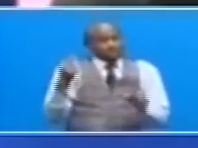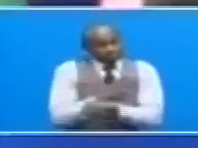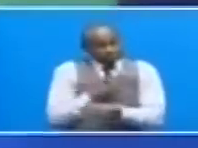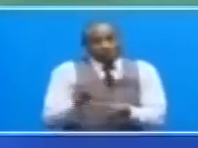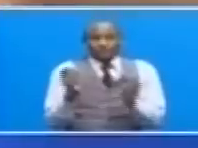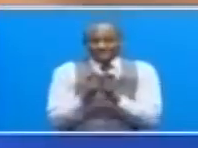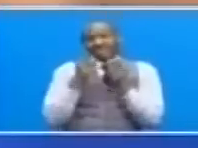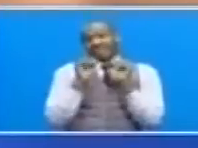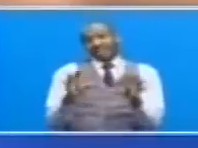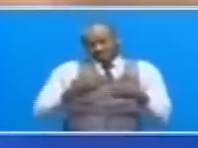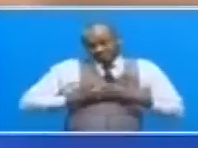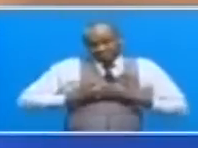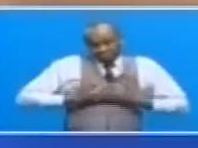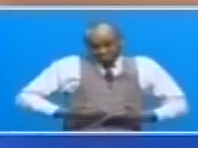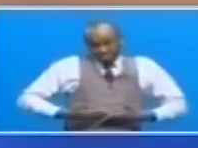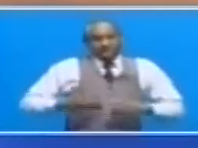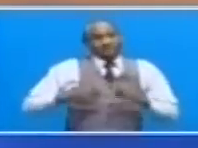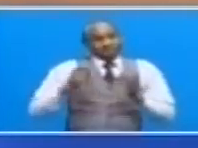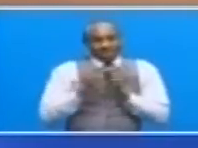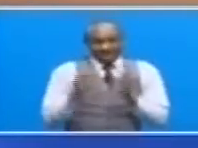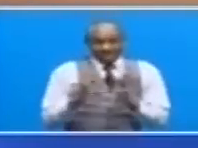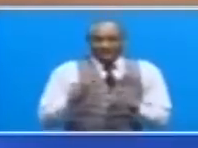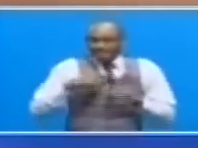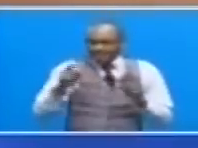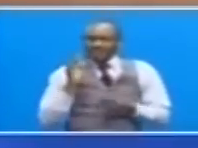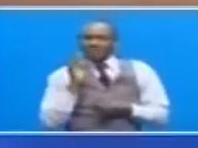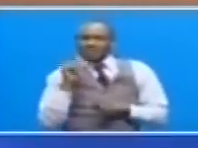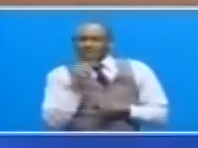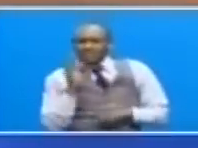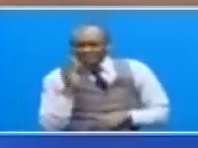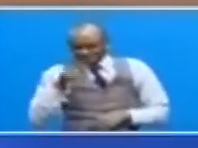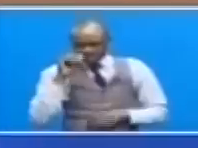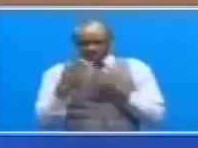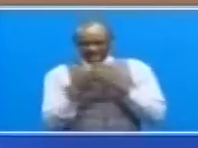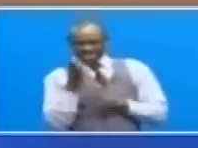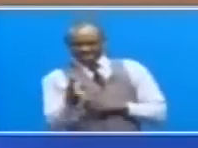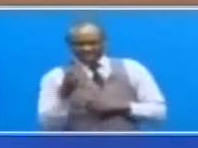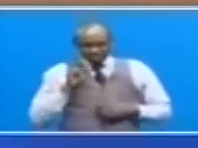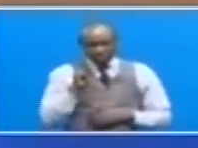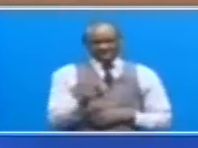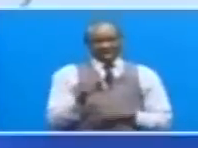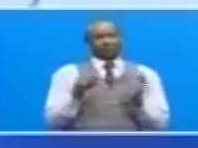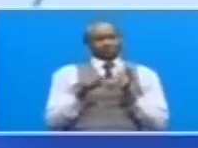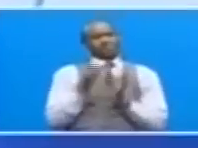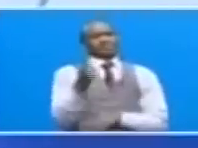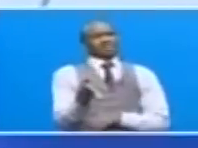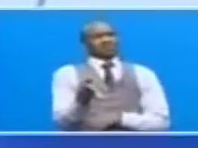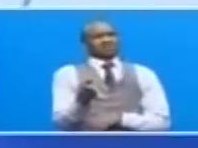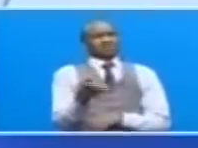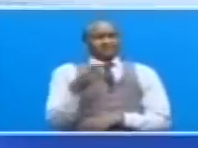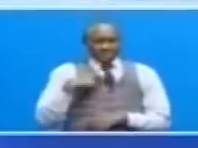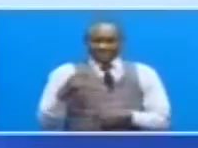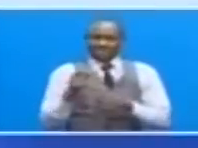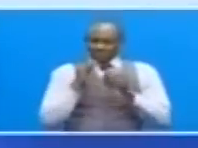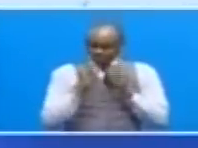feel the pain waist down. Her grandmother found traces of blood in her clothes, and that's when she knew something was wrong. A medical